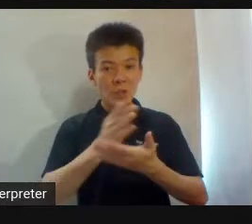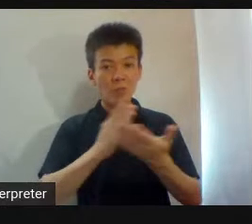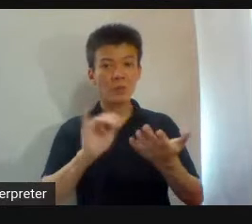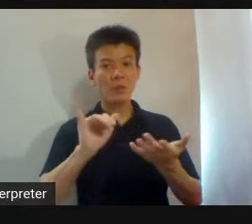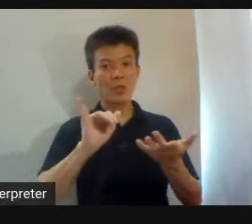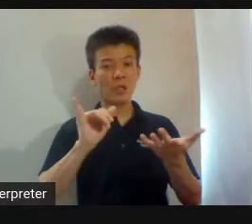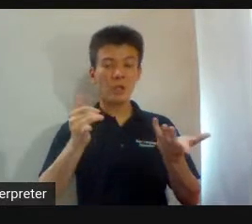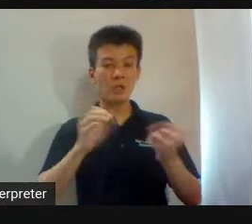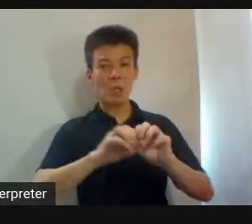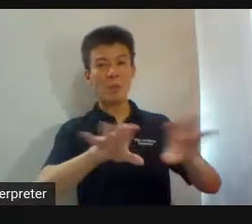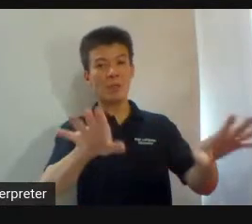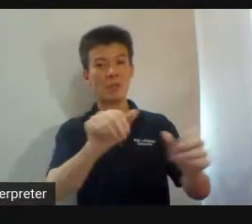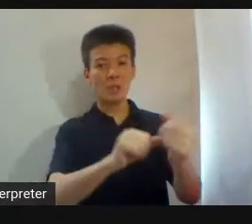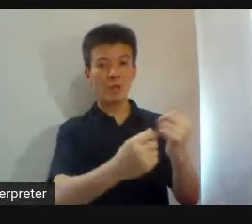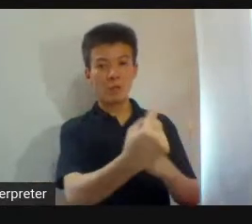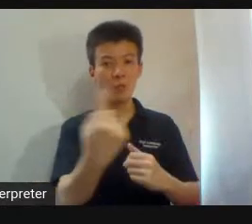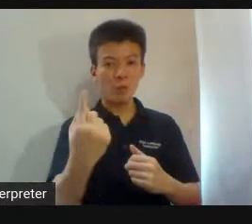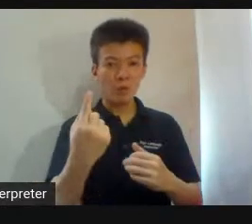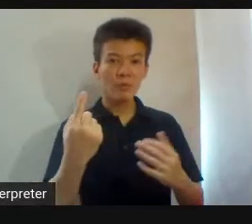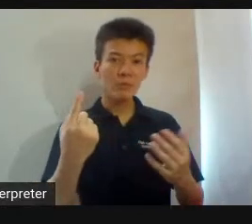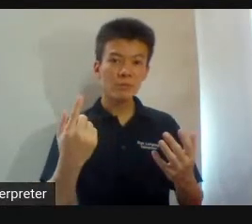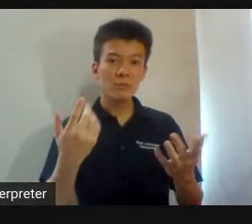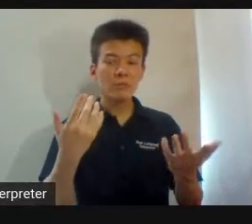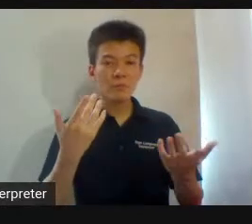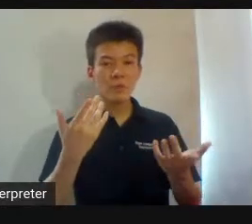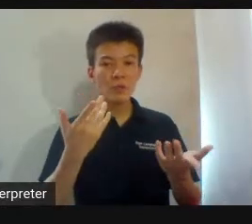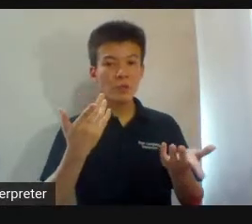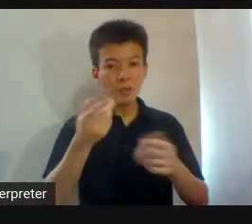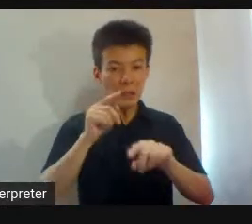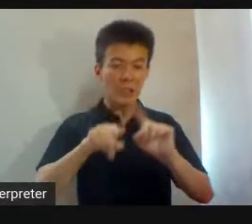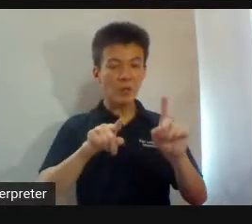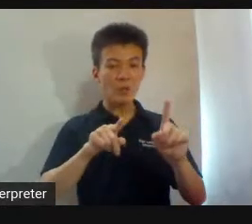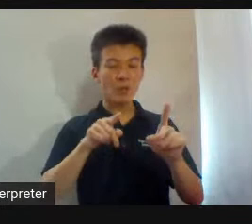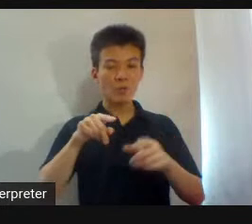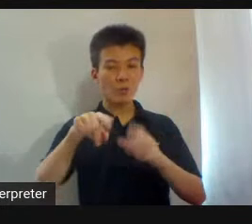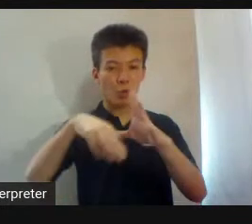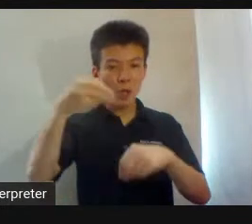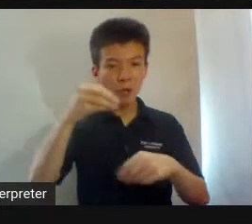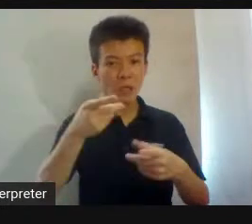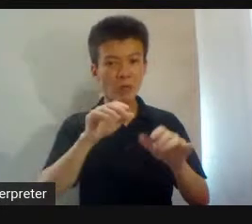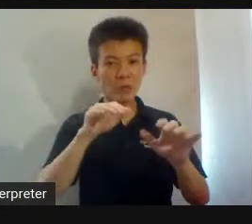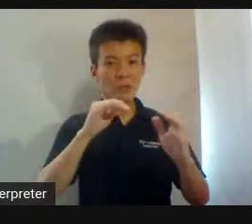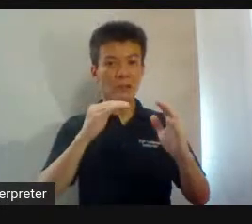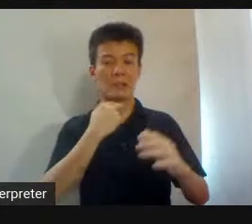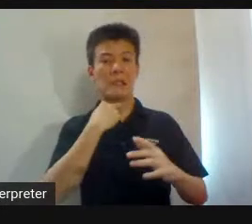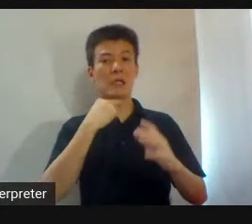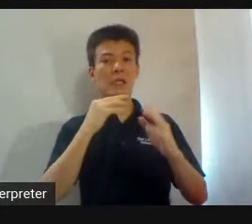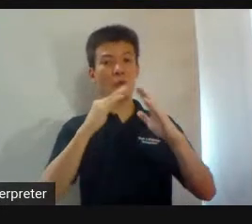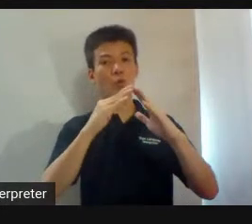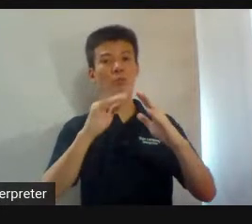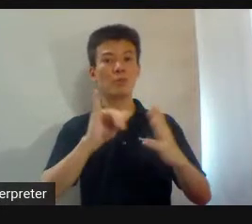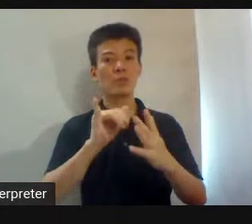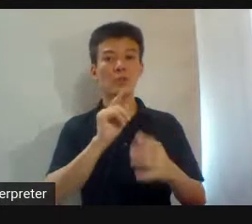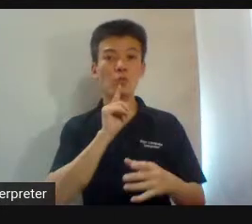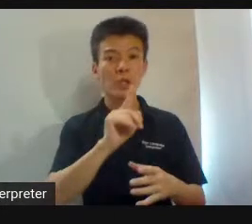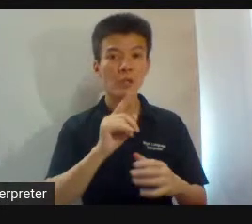the pandemic, where everybody is immobile and stuck at home, is a reality